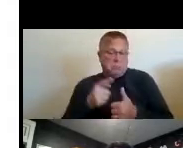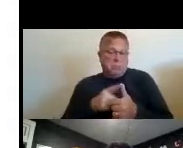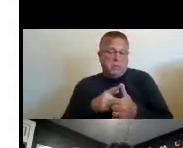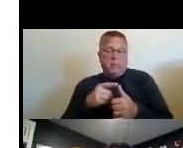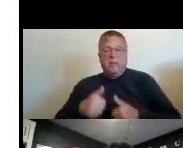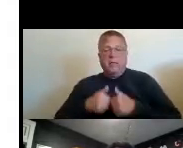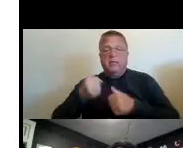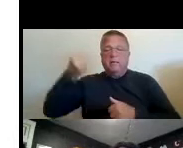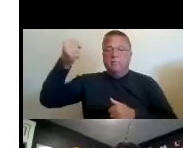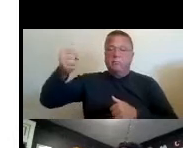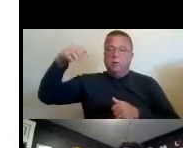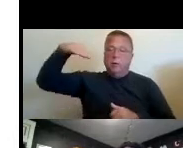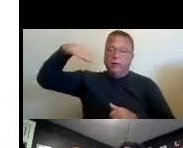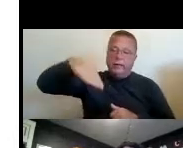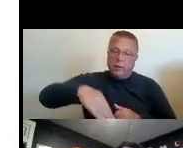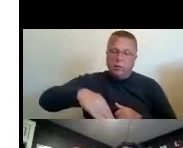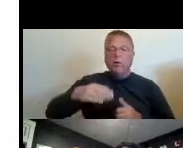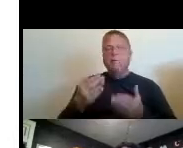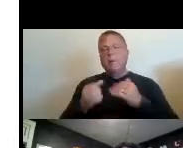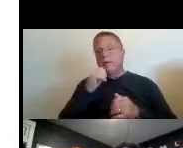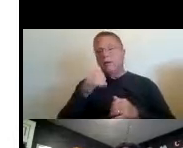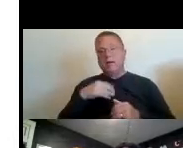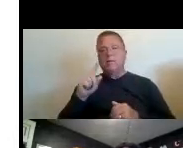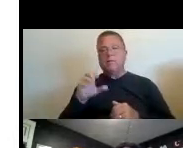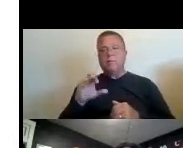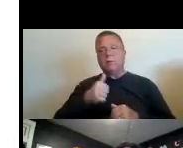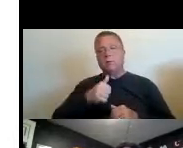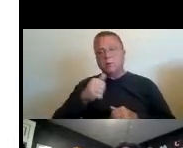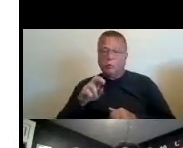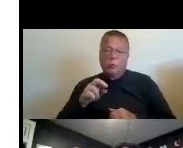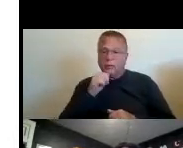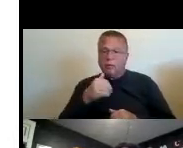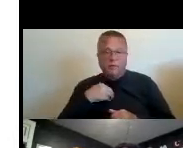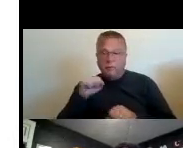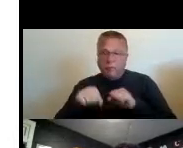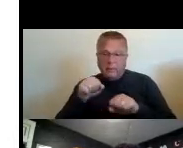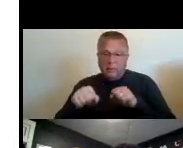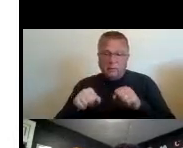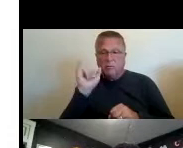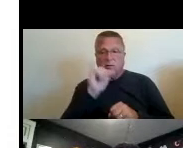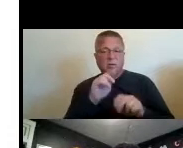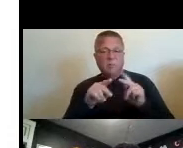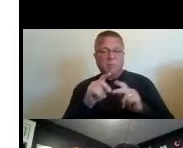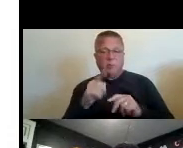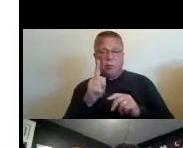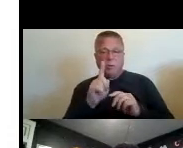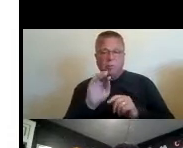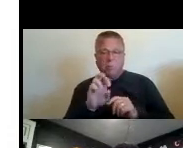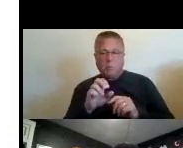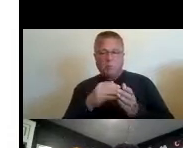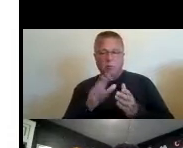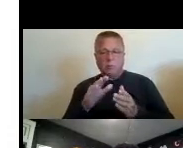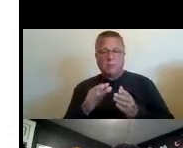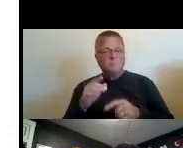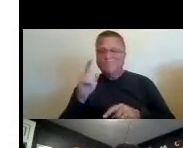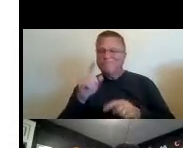they don't have public transit or a bicycle available to them. But for those folks and in those places where that 1 mile trip really could have been